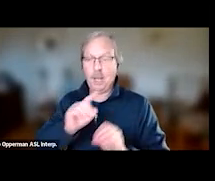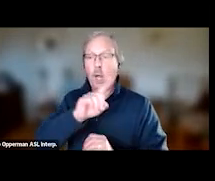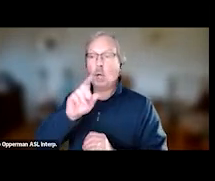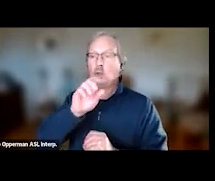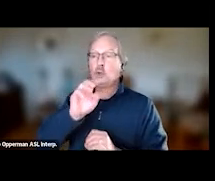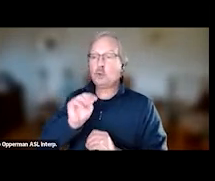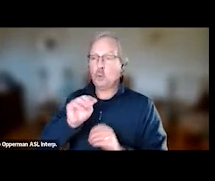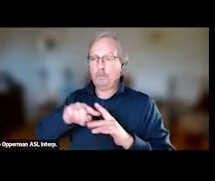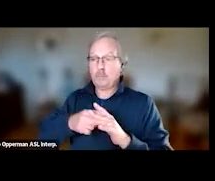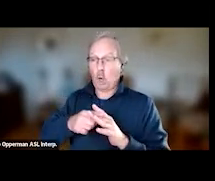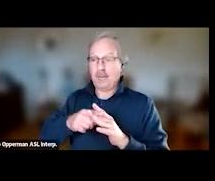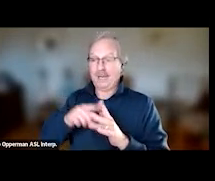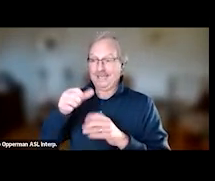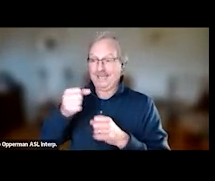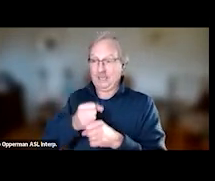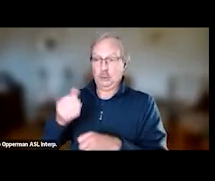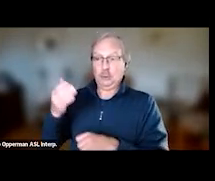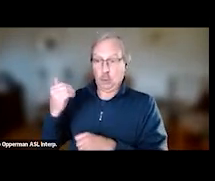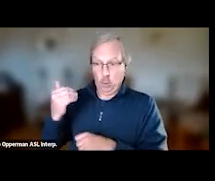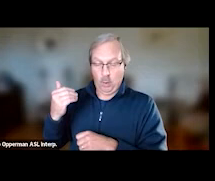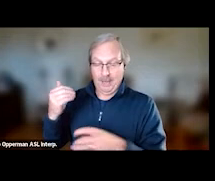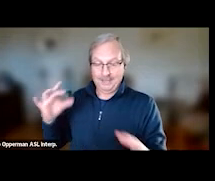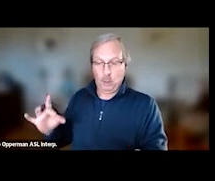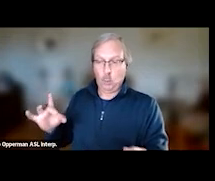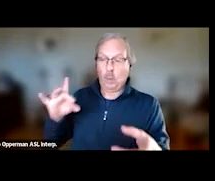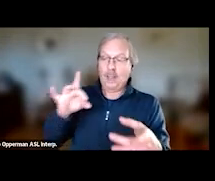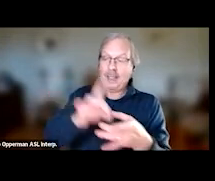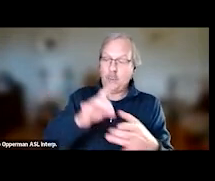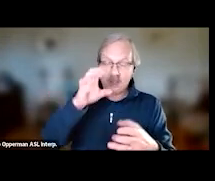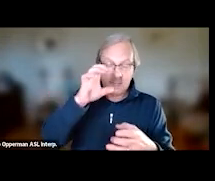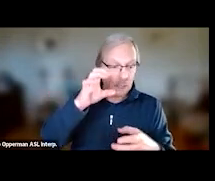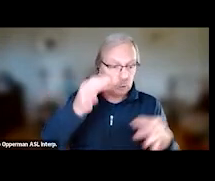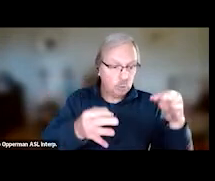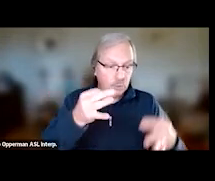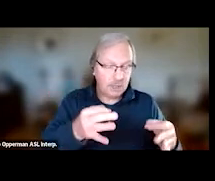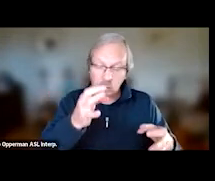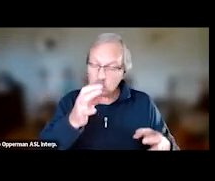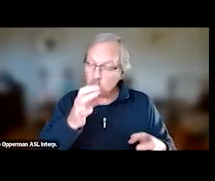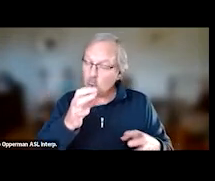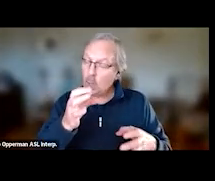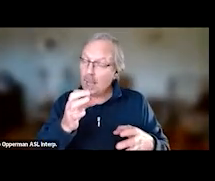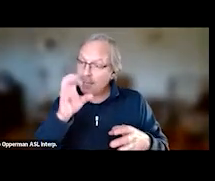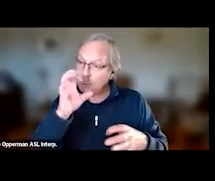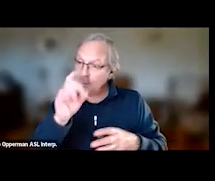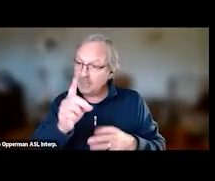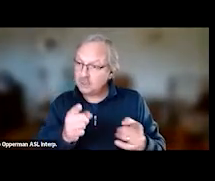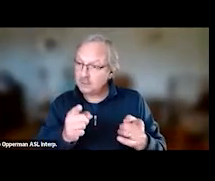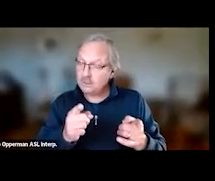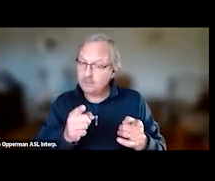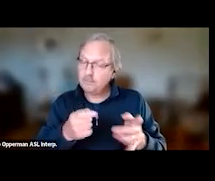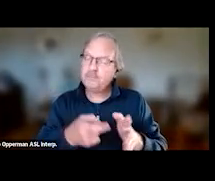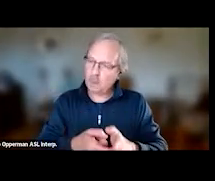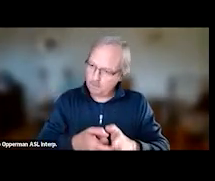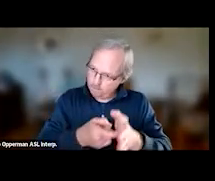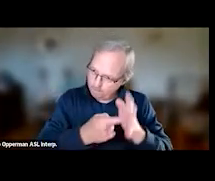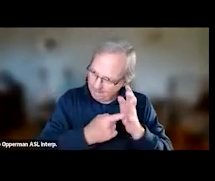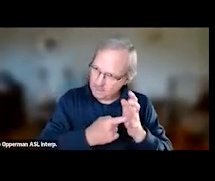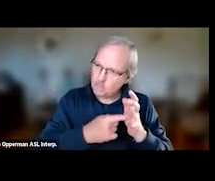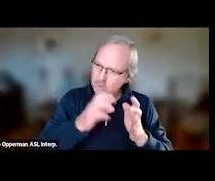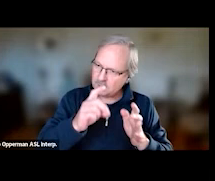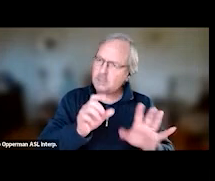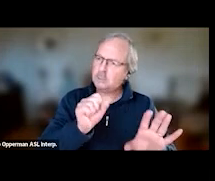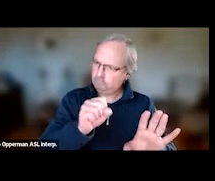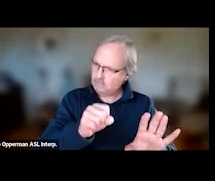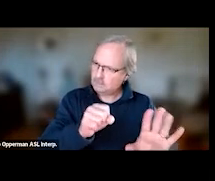And as it relates to judicial education, from my perspective, there's certainly mandatory education. And in